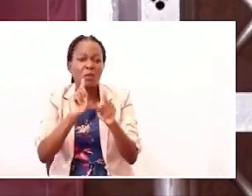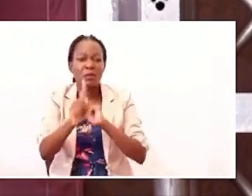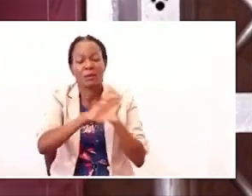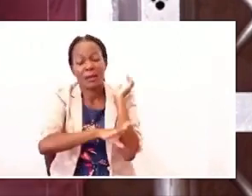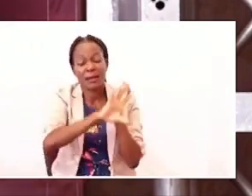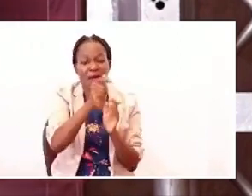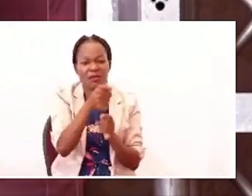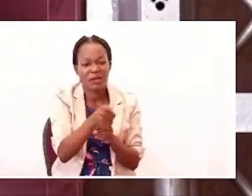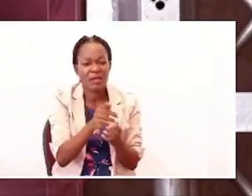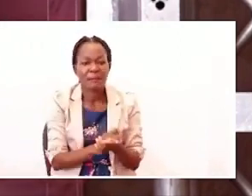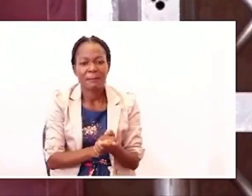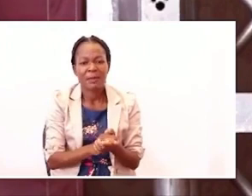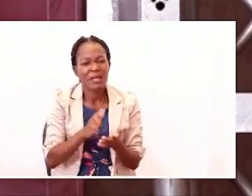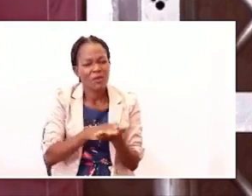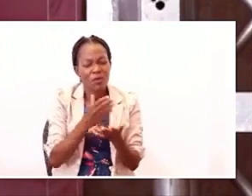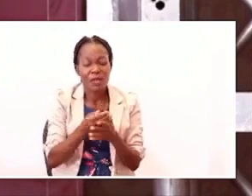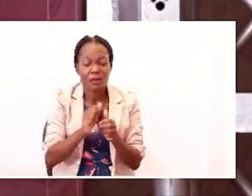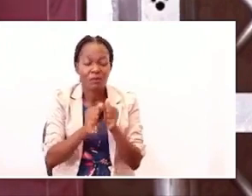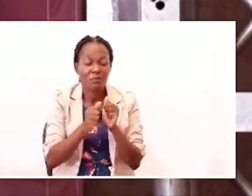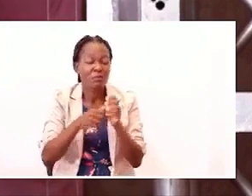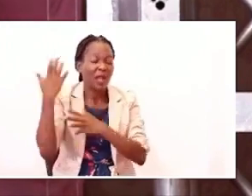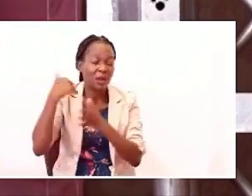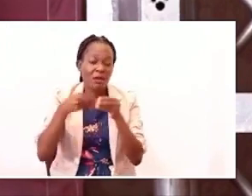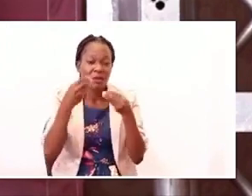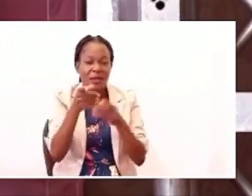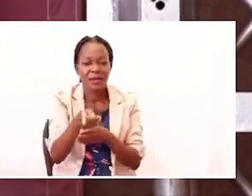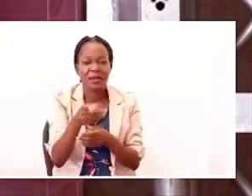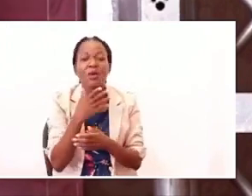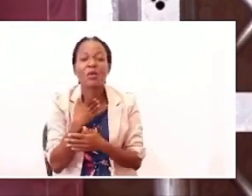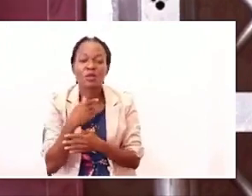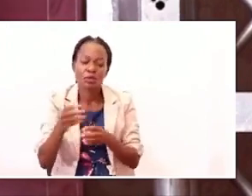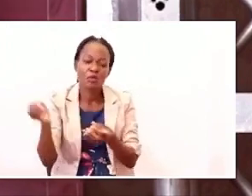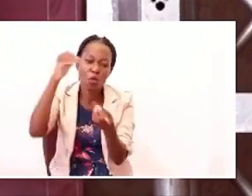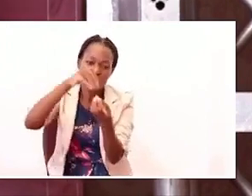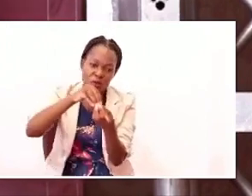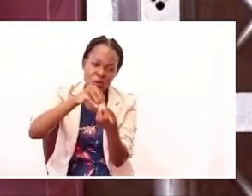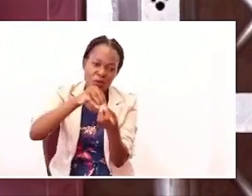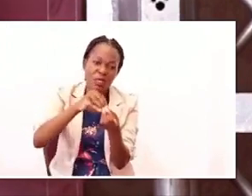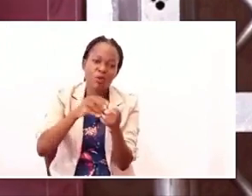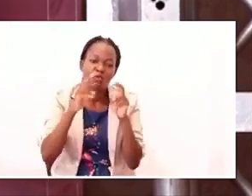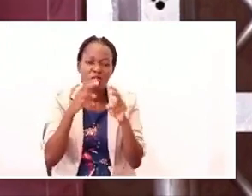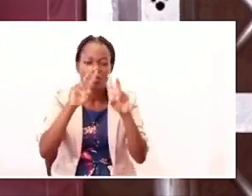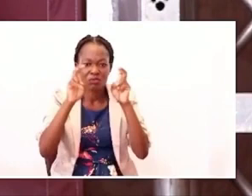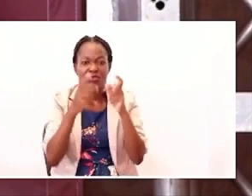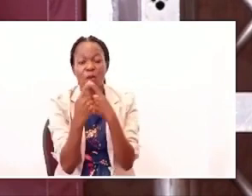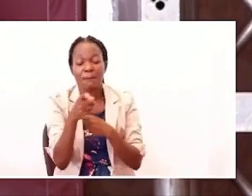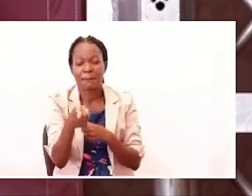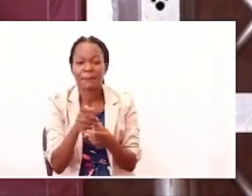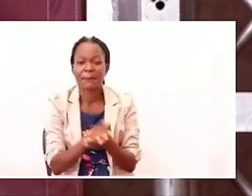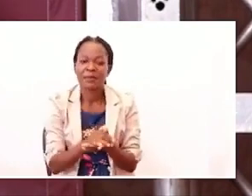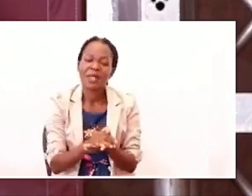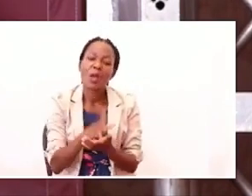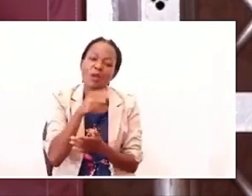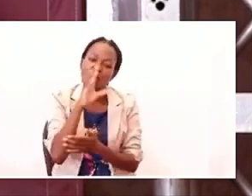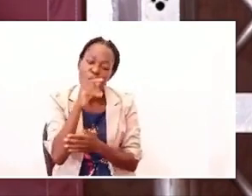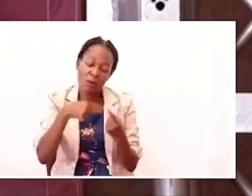It is against this background that I'm giving you now that I would like to contribute to this discourse by talking